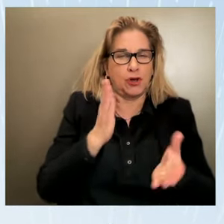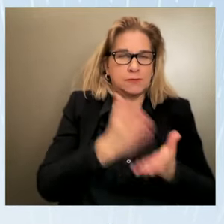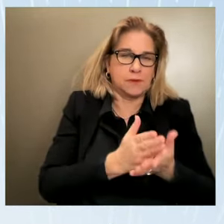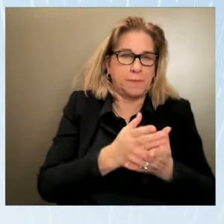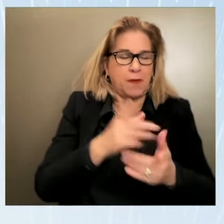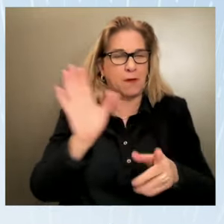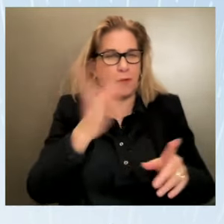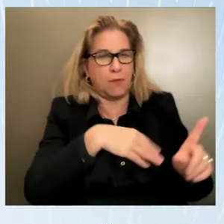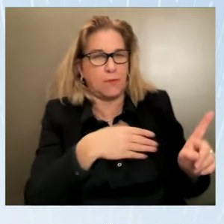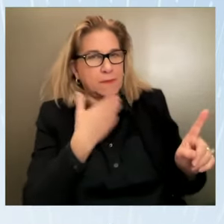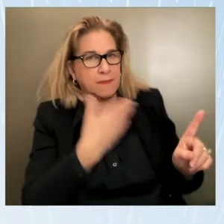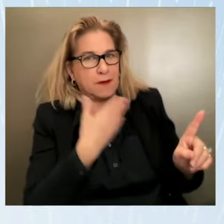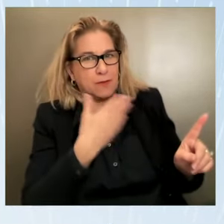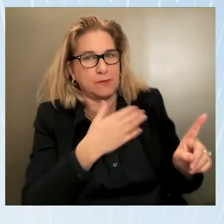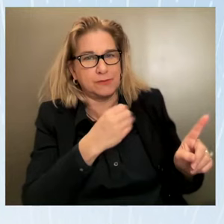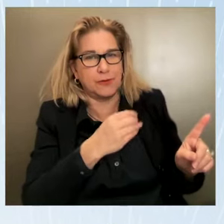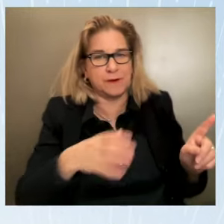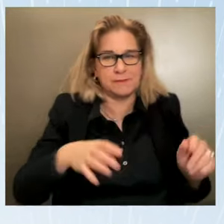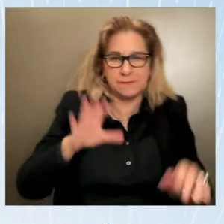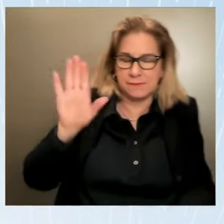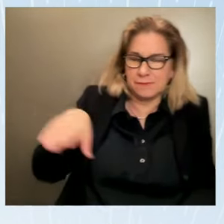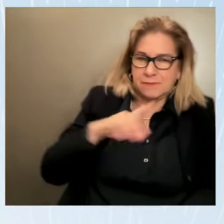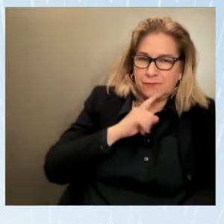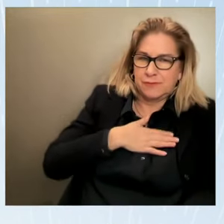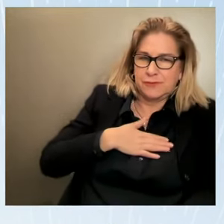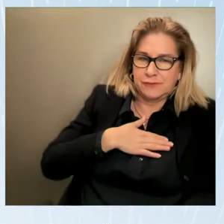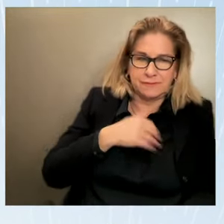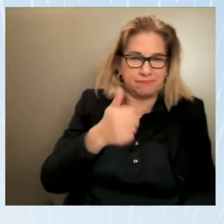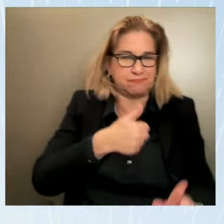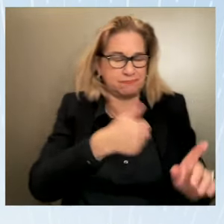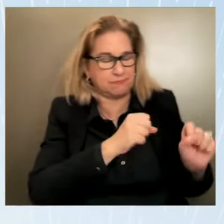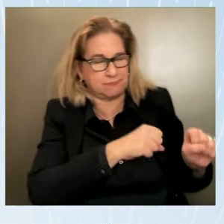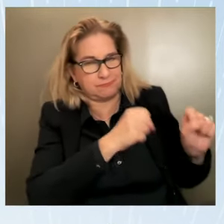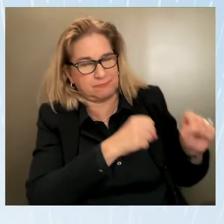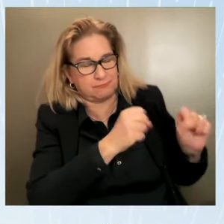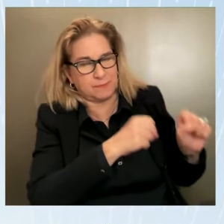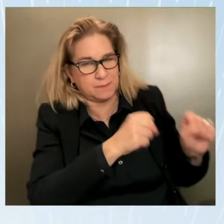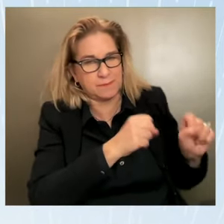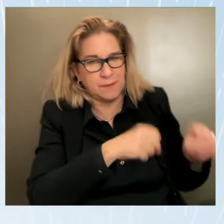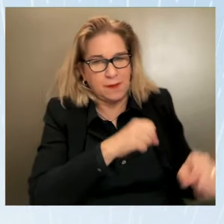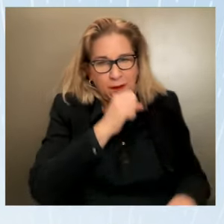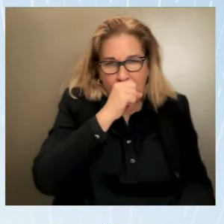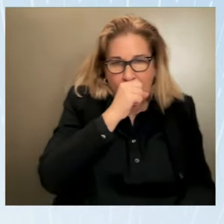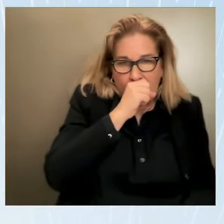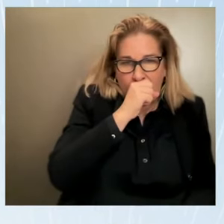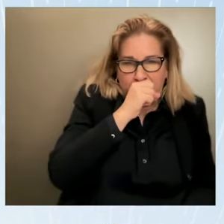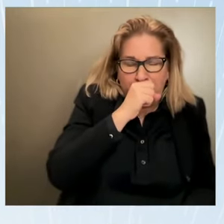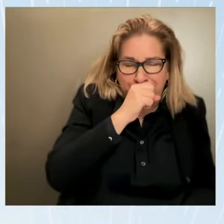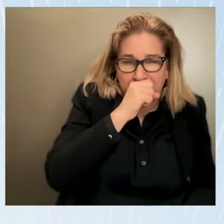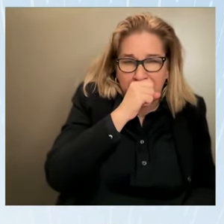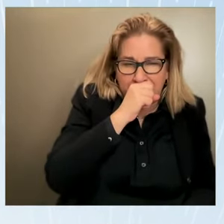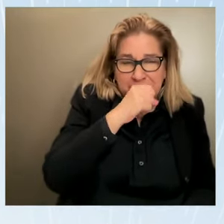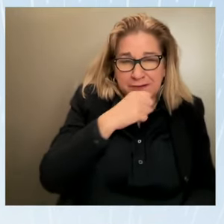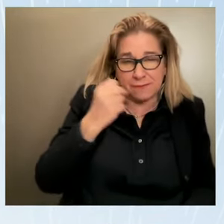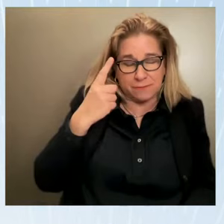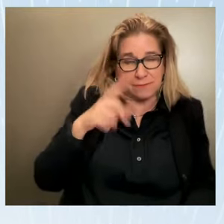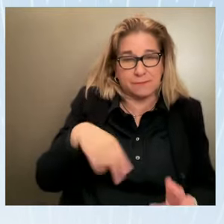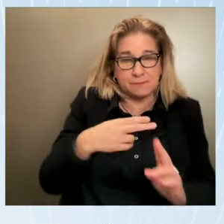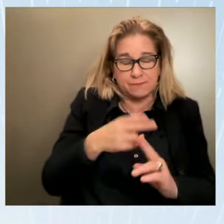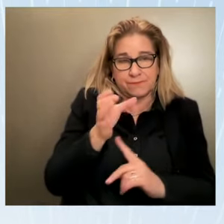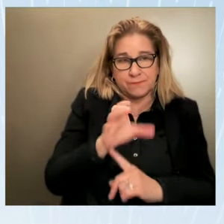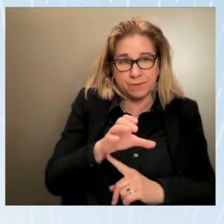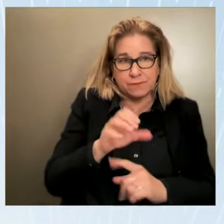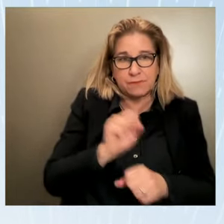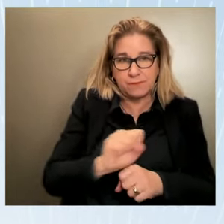the forced labor aspect of this. Very important that we keep that front and center in our sights along with